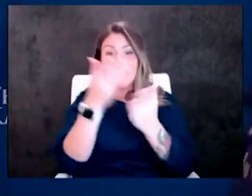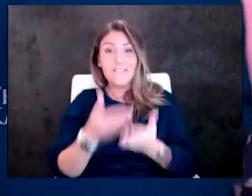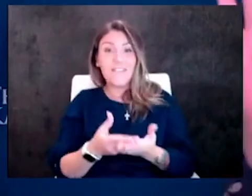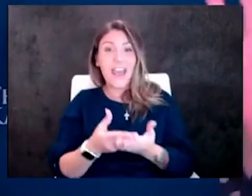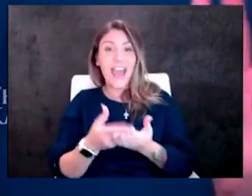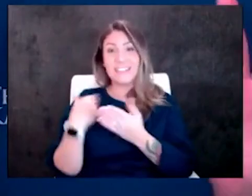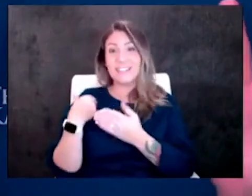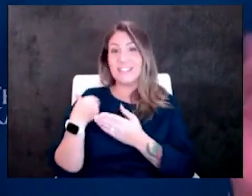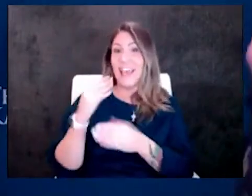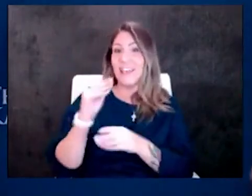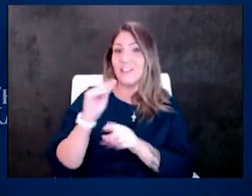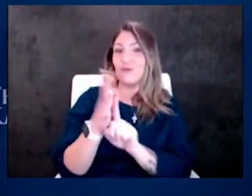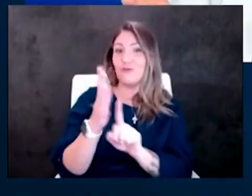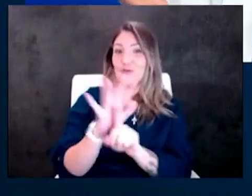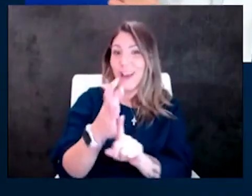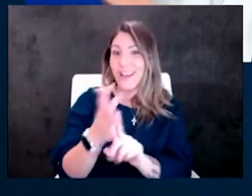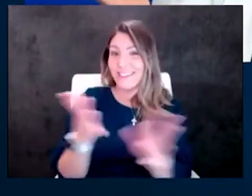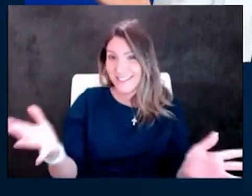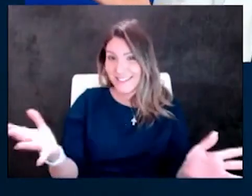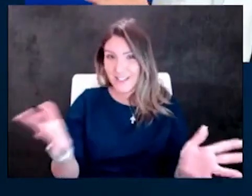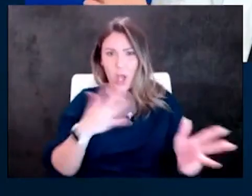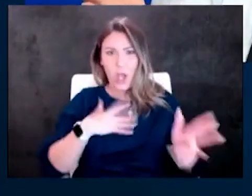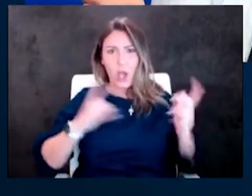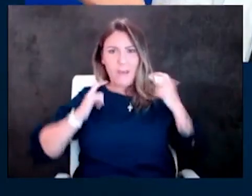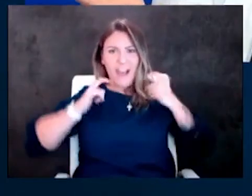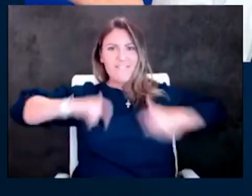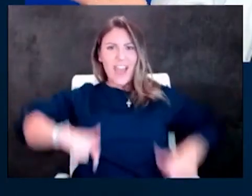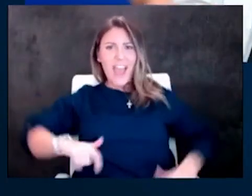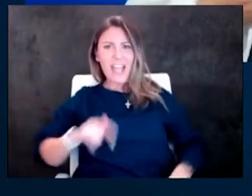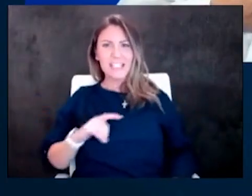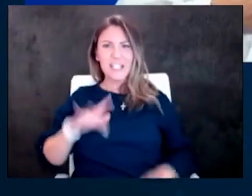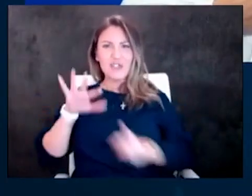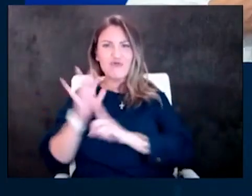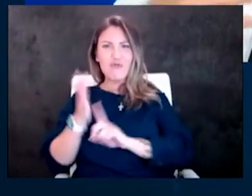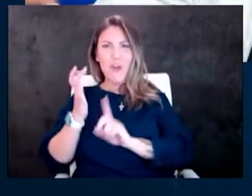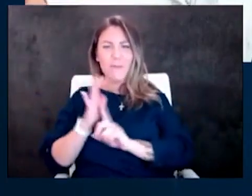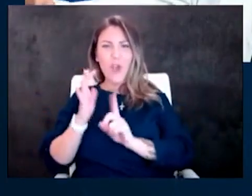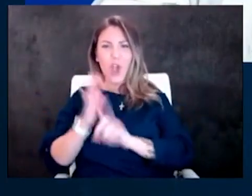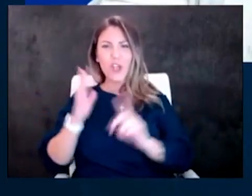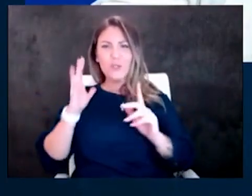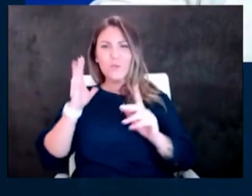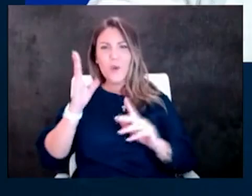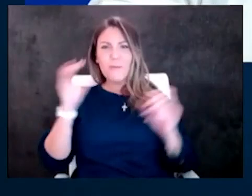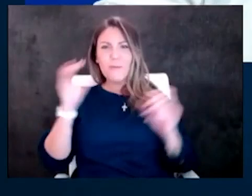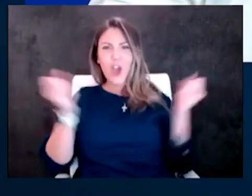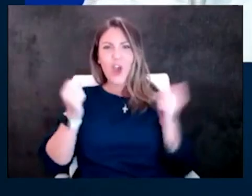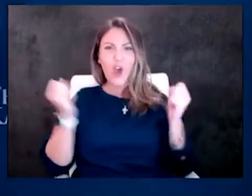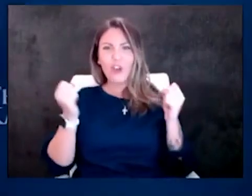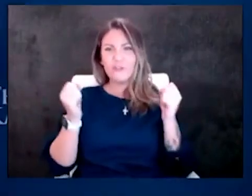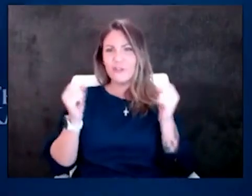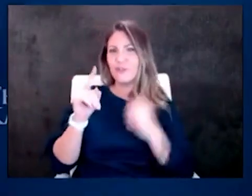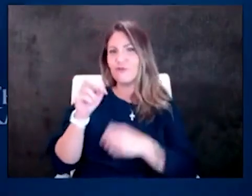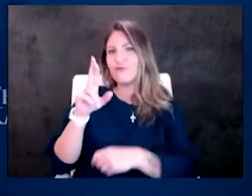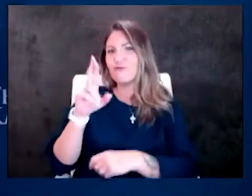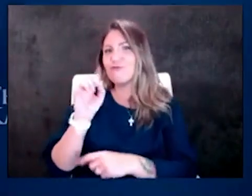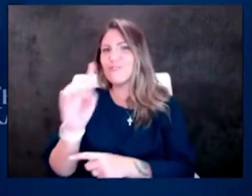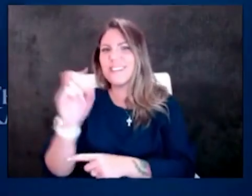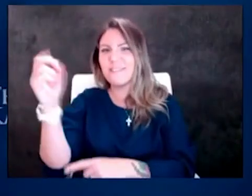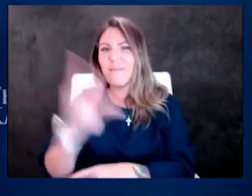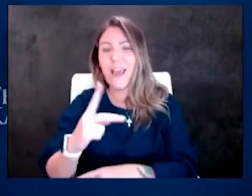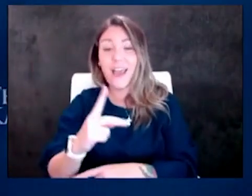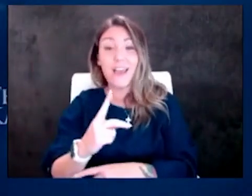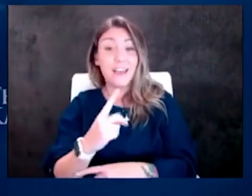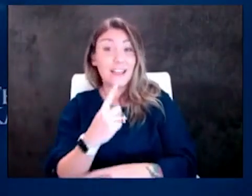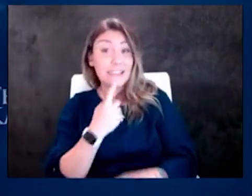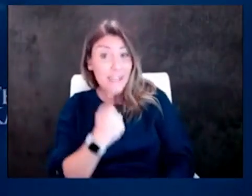right there. It's I got all my you. vest on. The trends are back, man. It's going to get cold. Trends are back. No, I'm telling you, I need you to tell me right